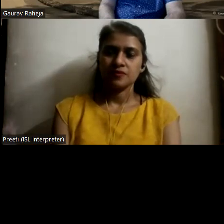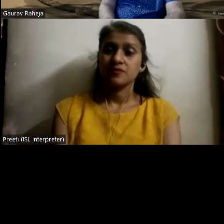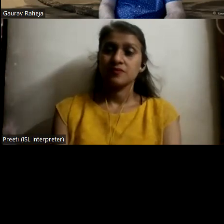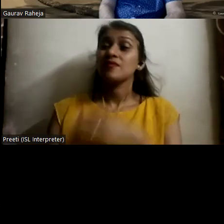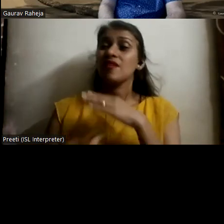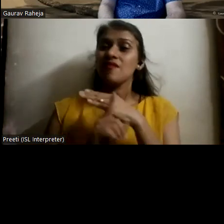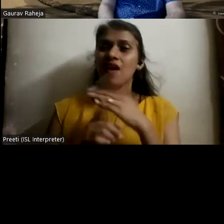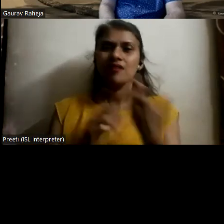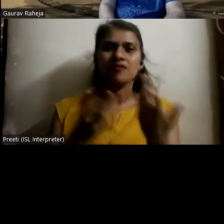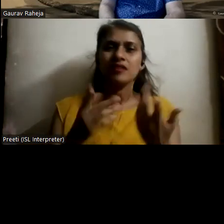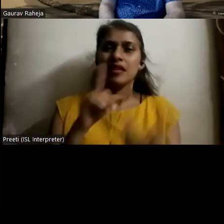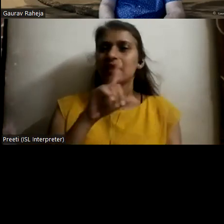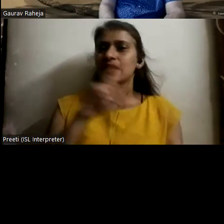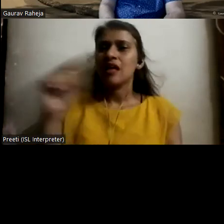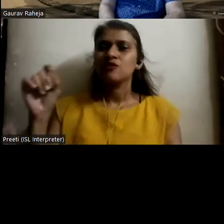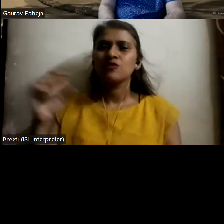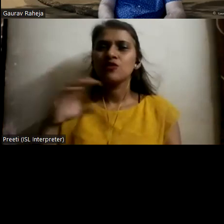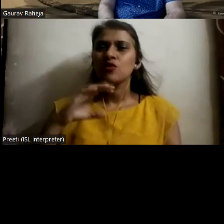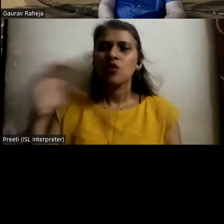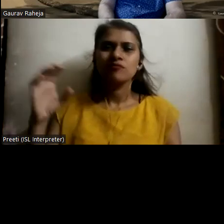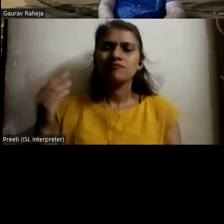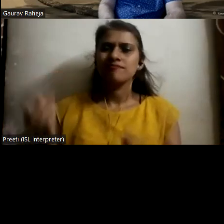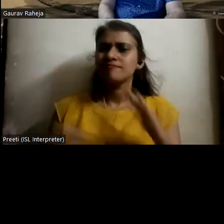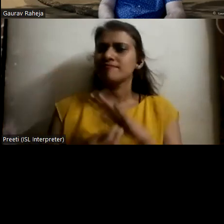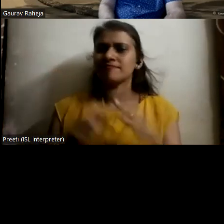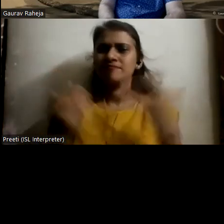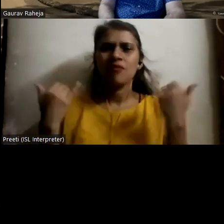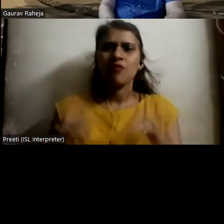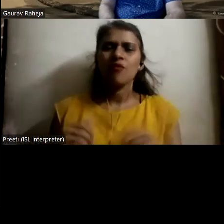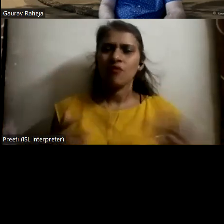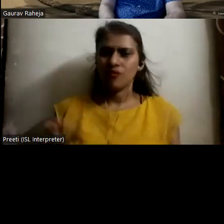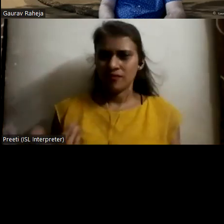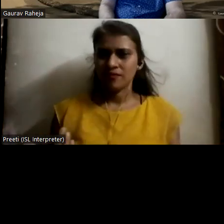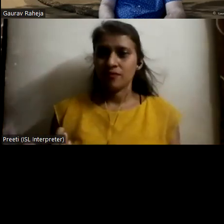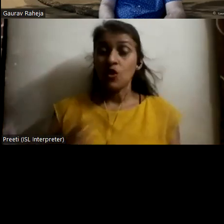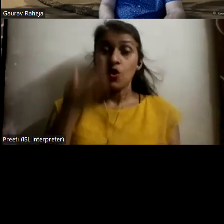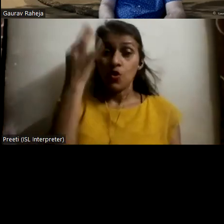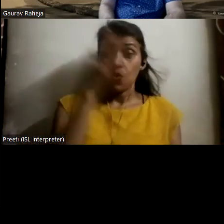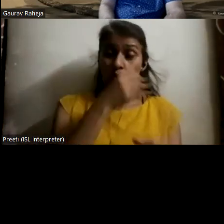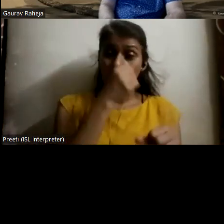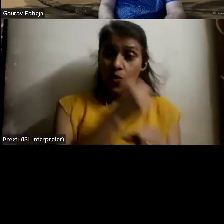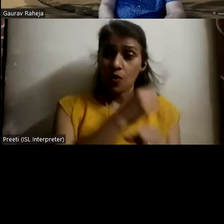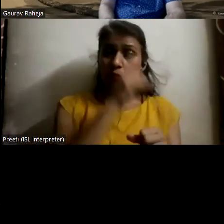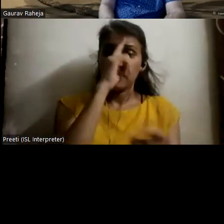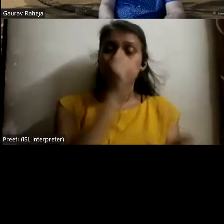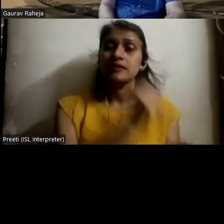that 1,000 crores of thing that was done. The new government had to finally